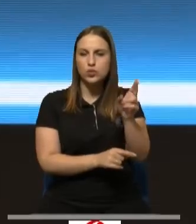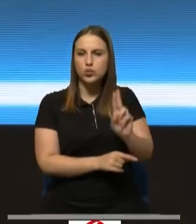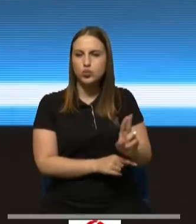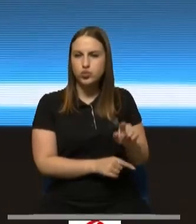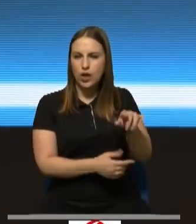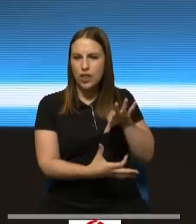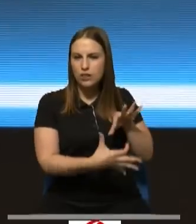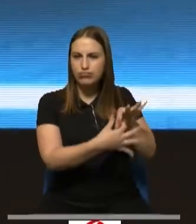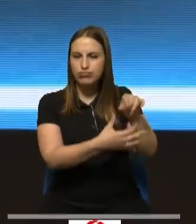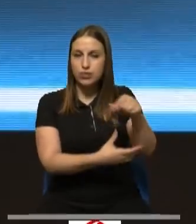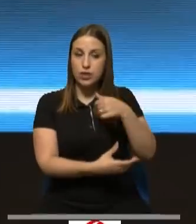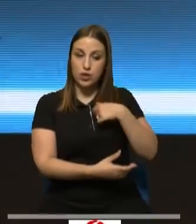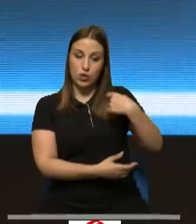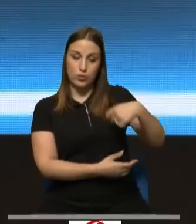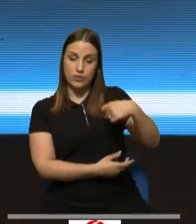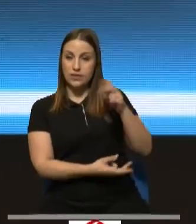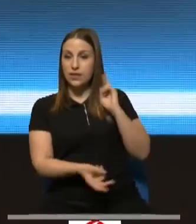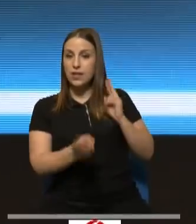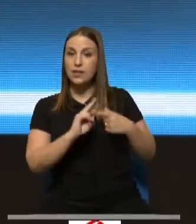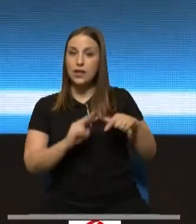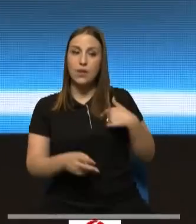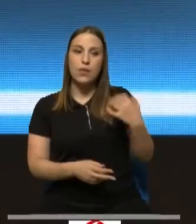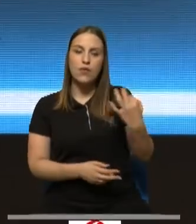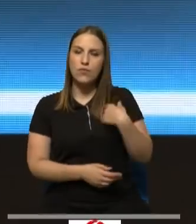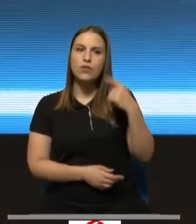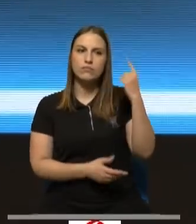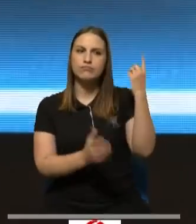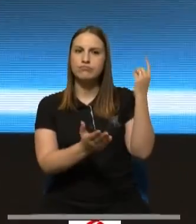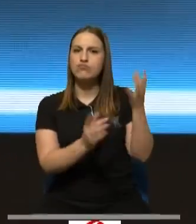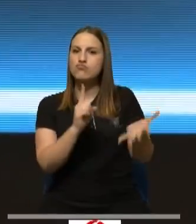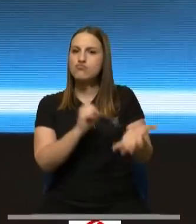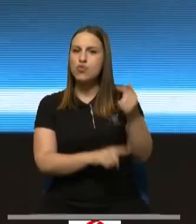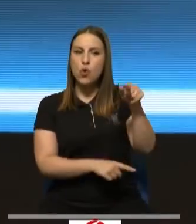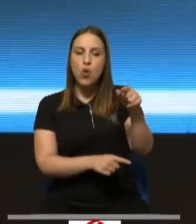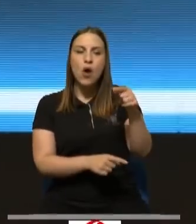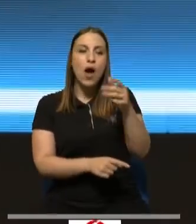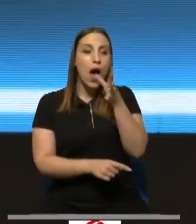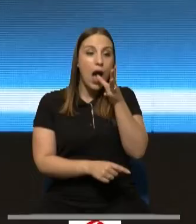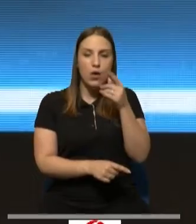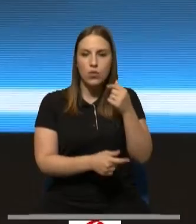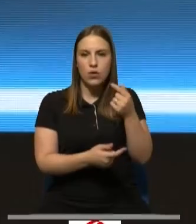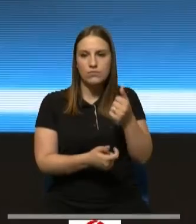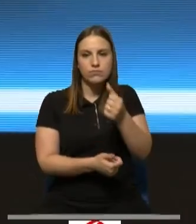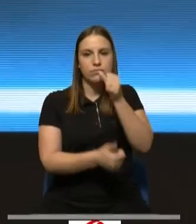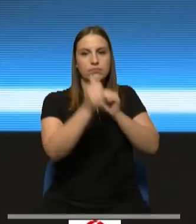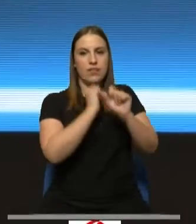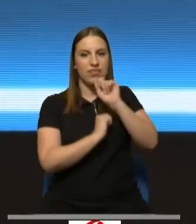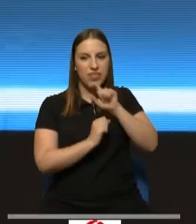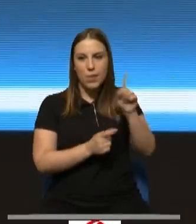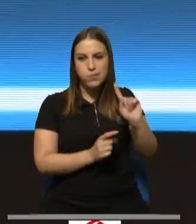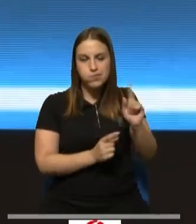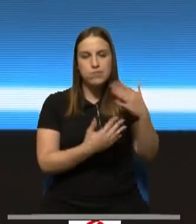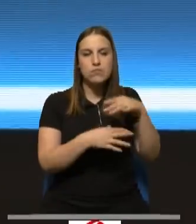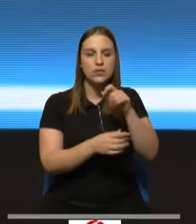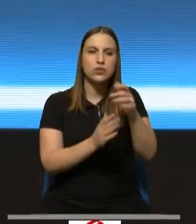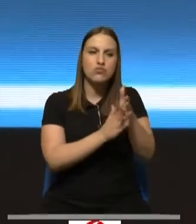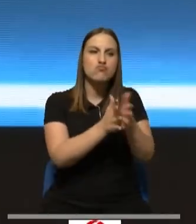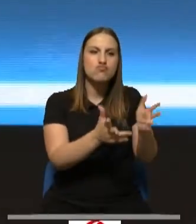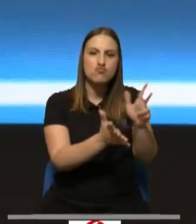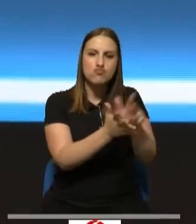plant in Bayrolish and as the mayor, I gave orders to be able to use these waters that are not drinkable